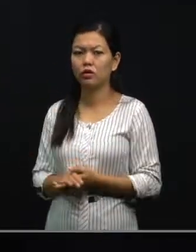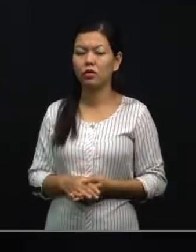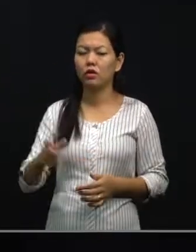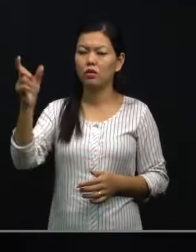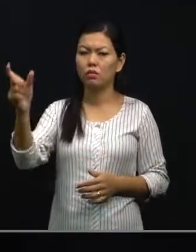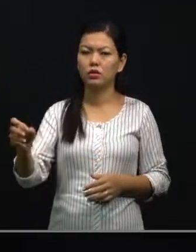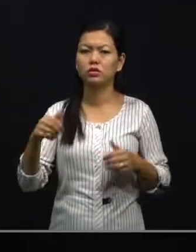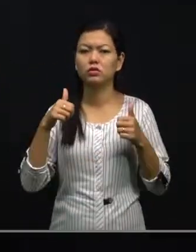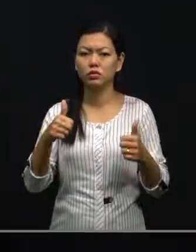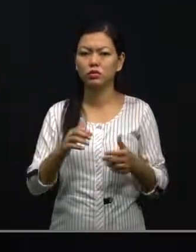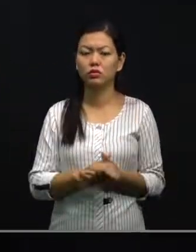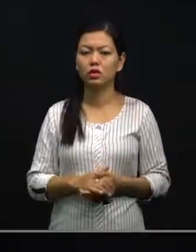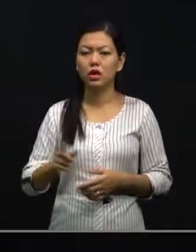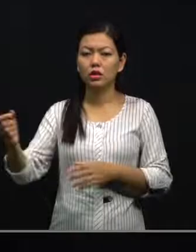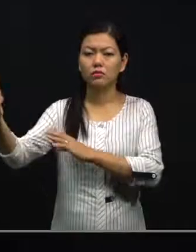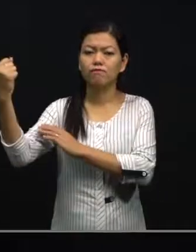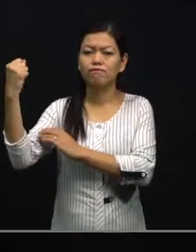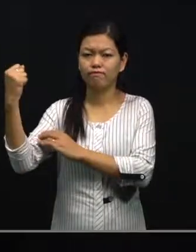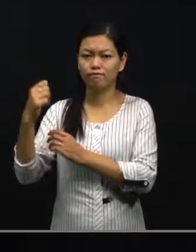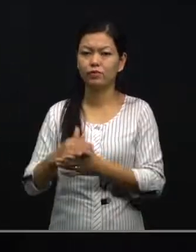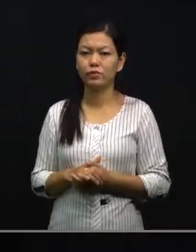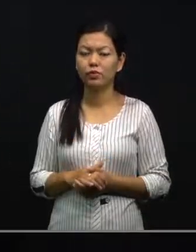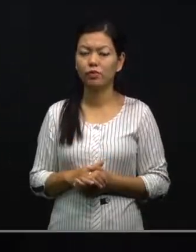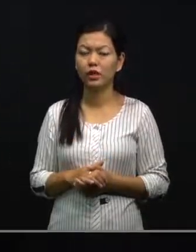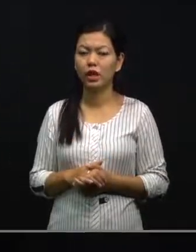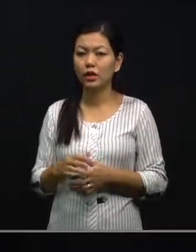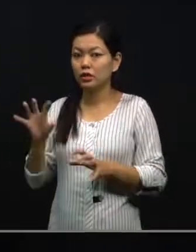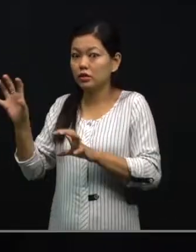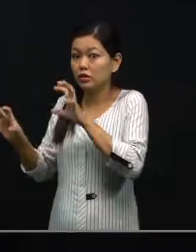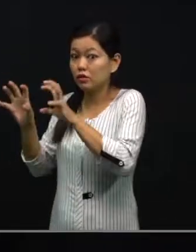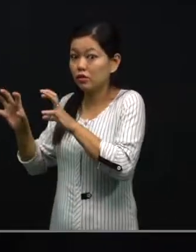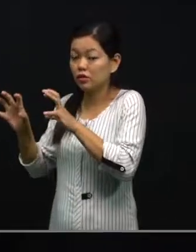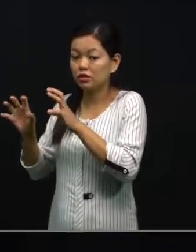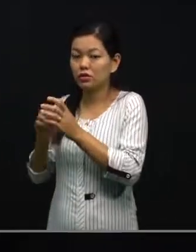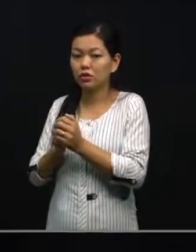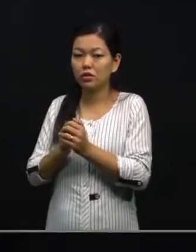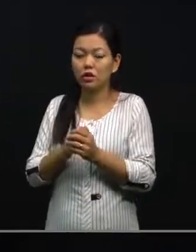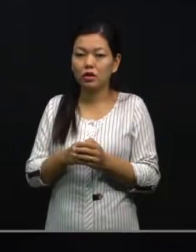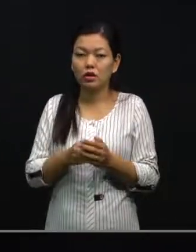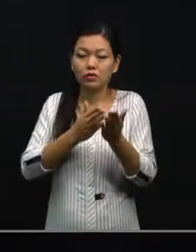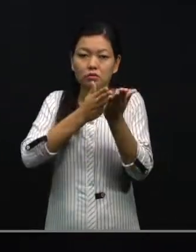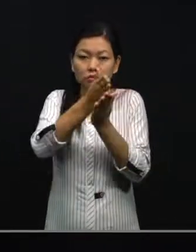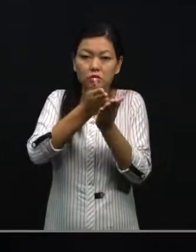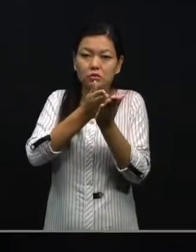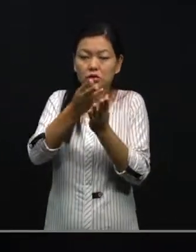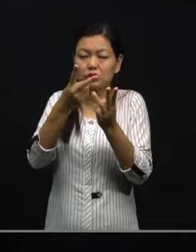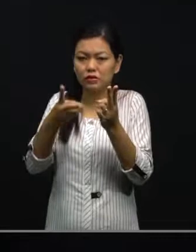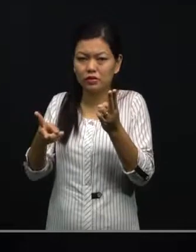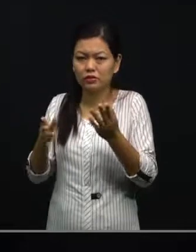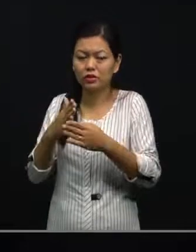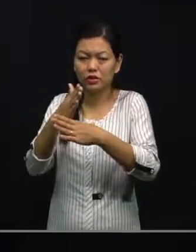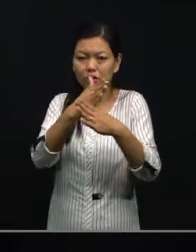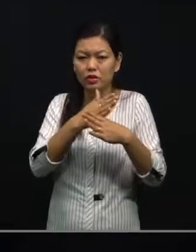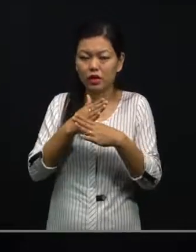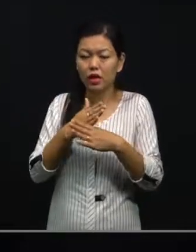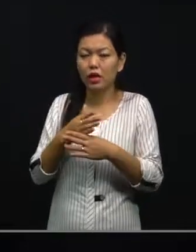but she was brave. She listened to the instruction of the ghost, and she gave a listening ear to the ghost, and that's how